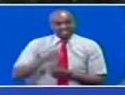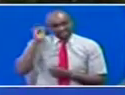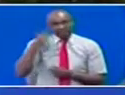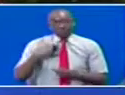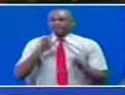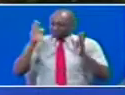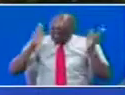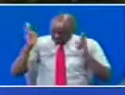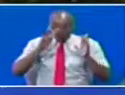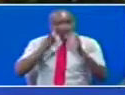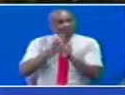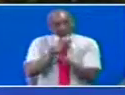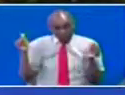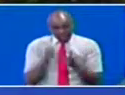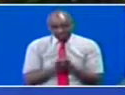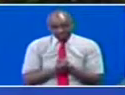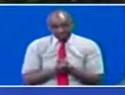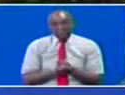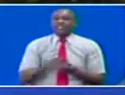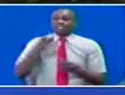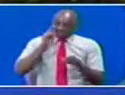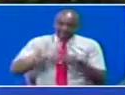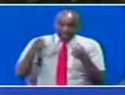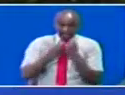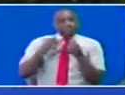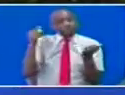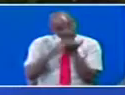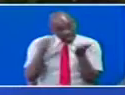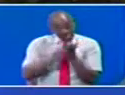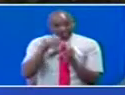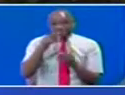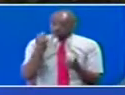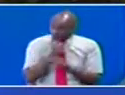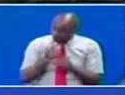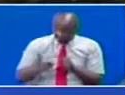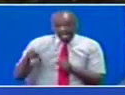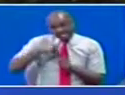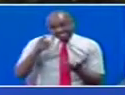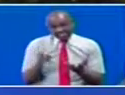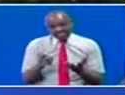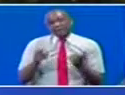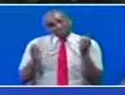adequately. And in occasions that Uganda has defeated us, it has not been that